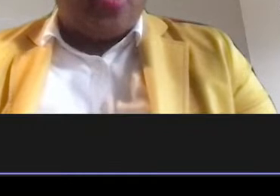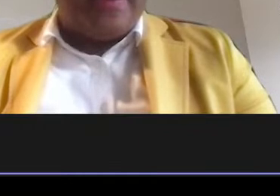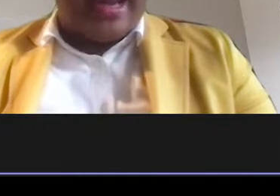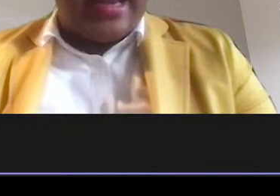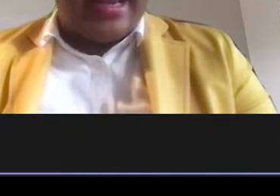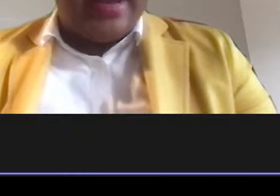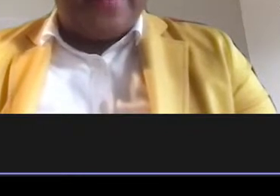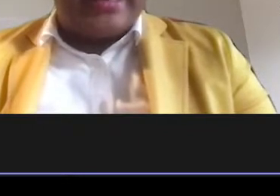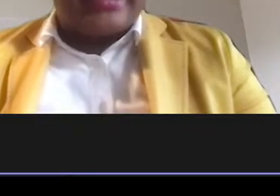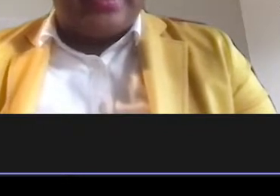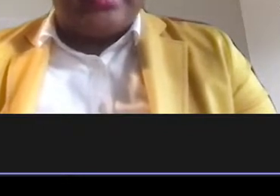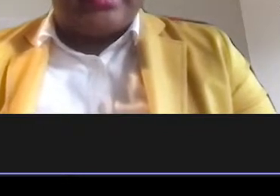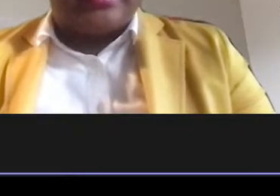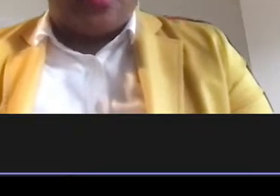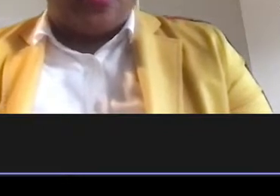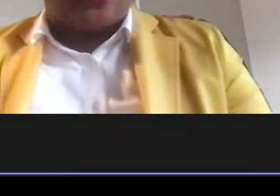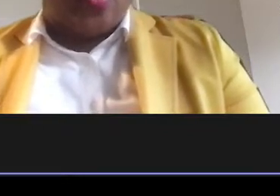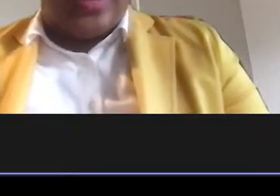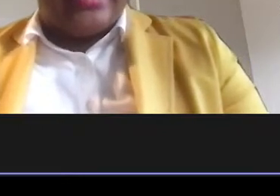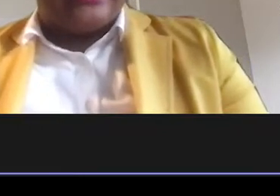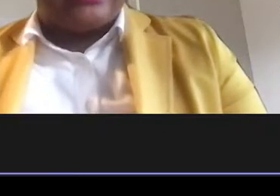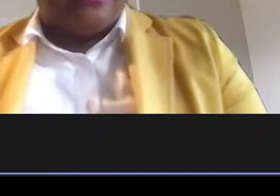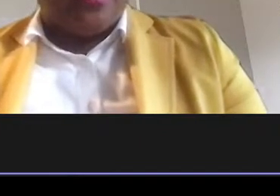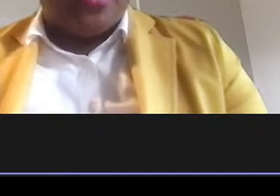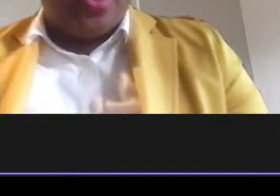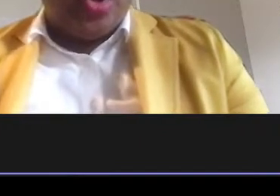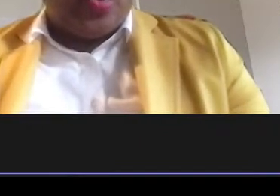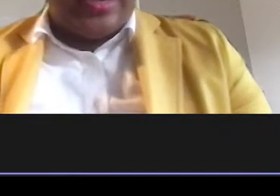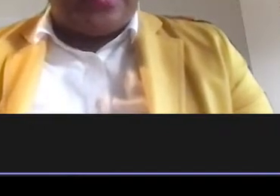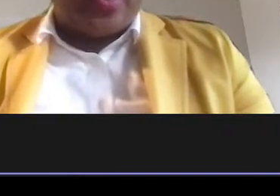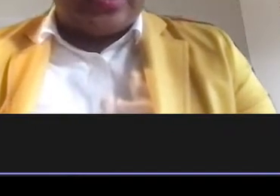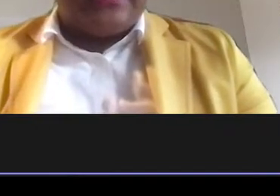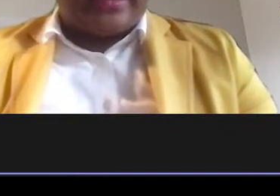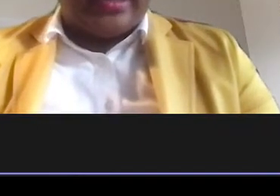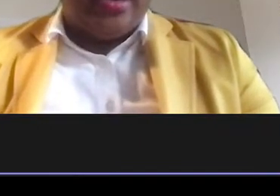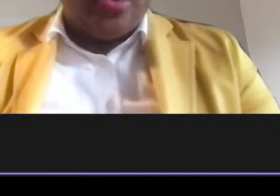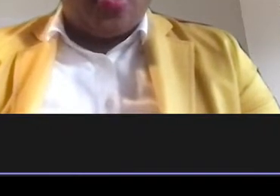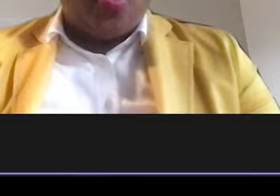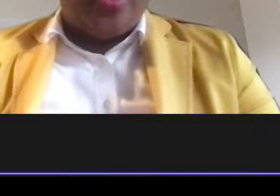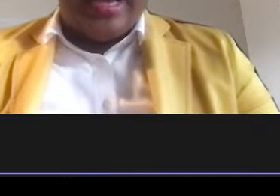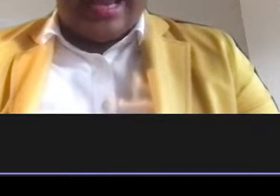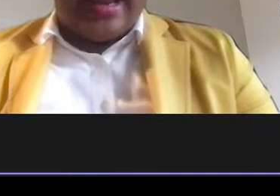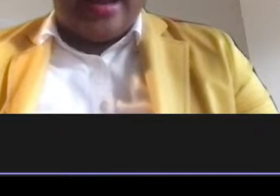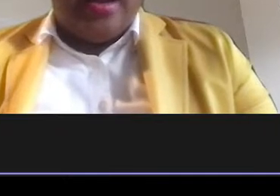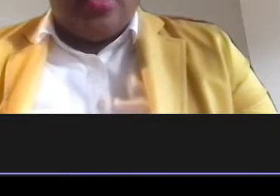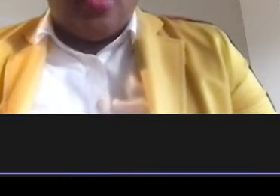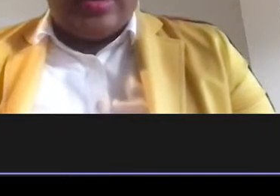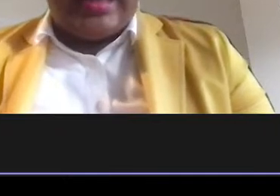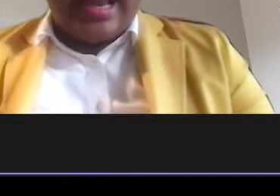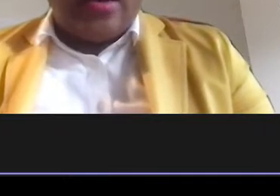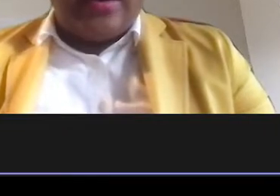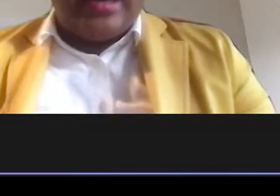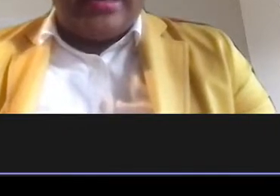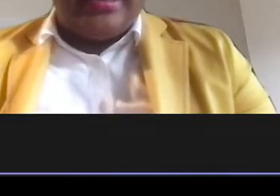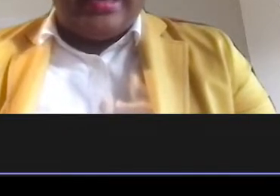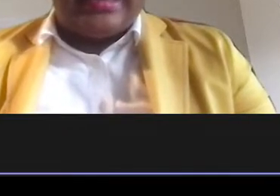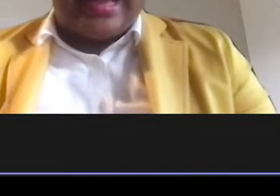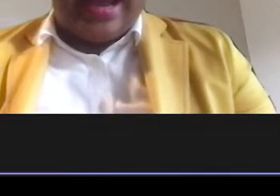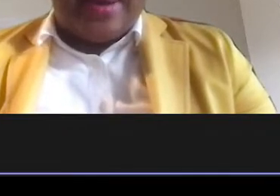imali kumele bayisebenzisa ukuguqula isimo. Kule program 3 kulo nyaka lolu